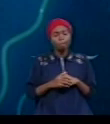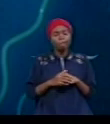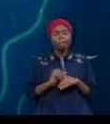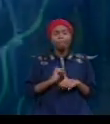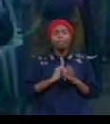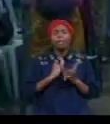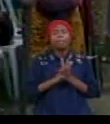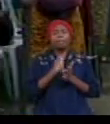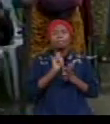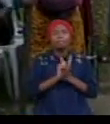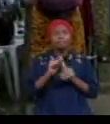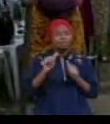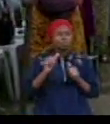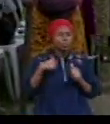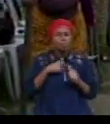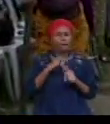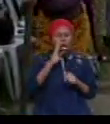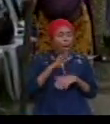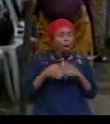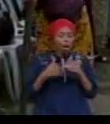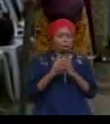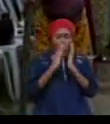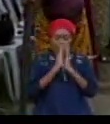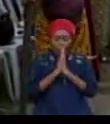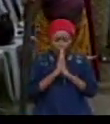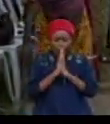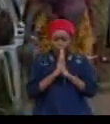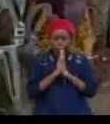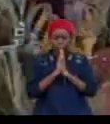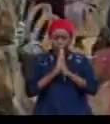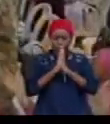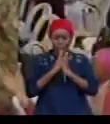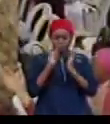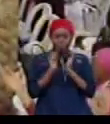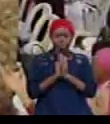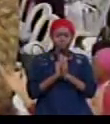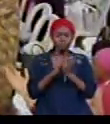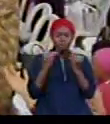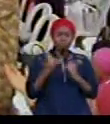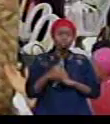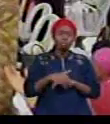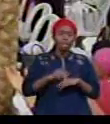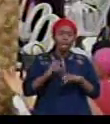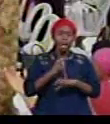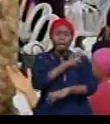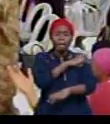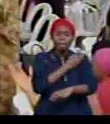I believe everyone is praying. Call upon the Lord that tonight mighty things will be done.